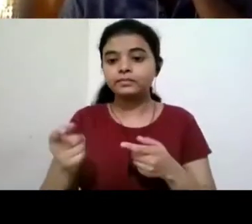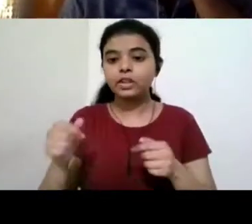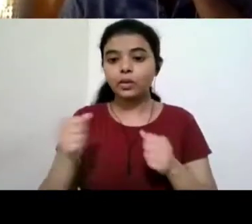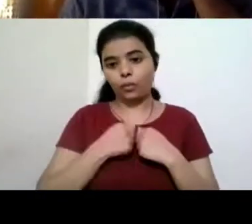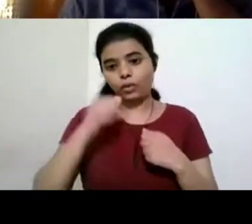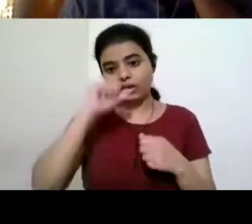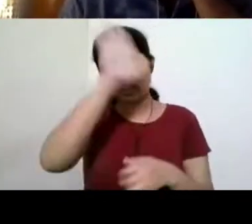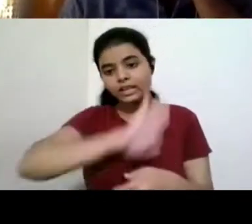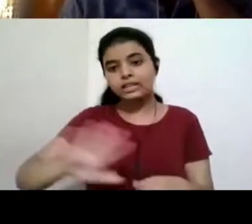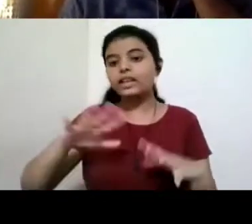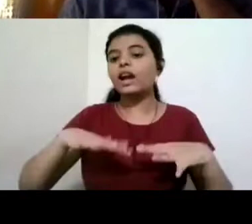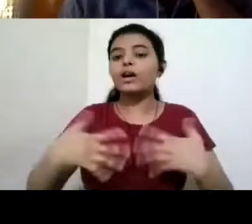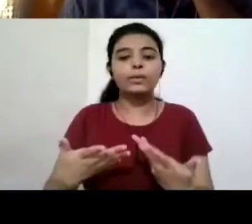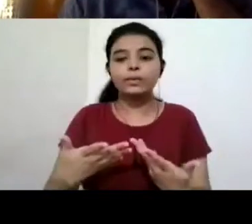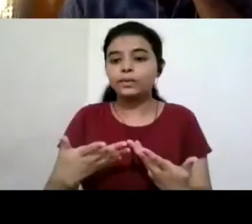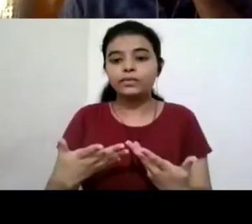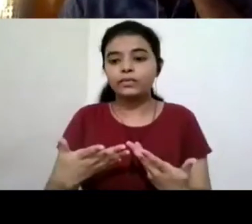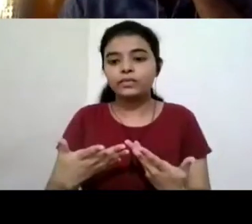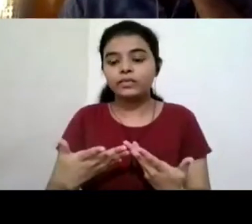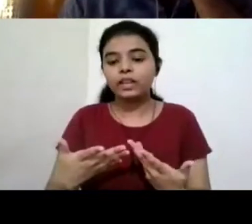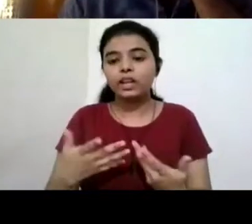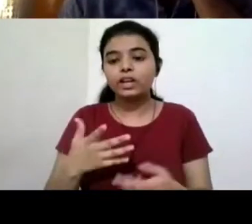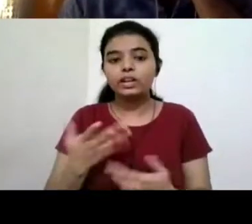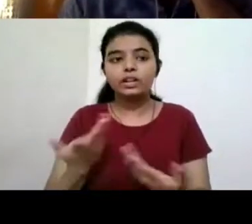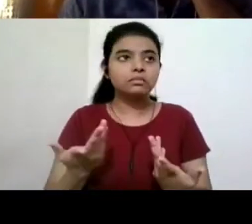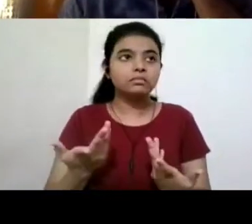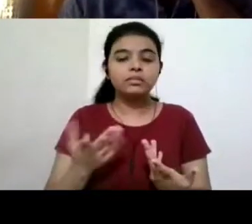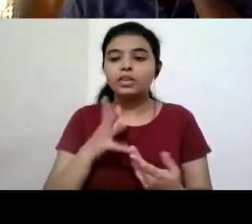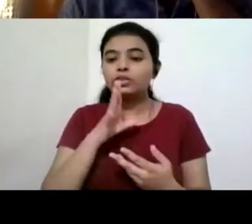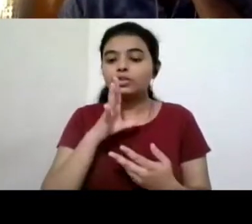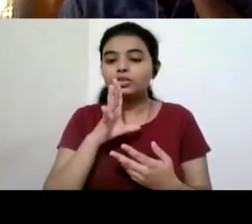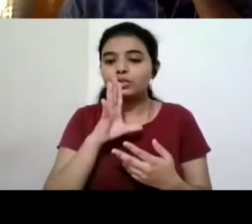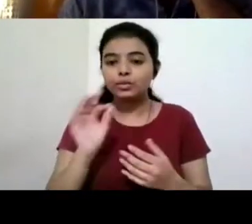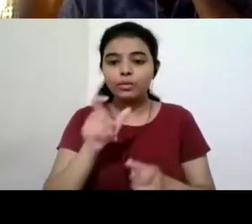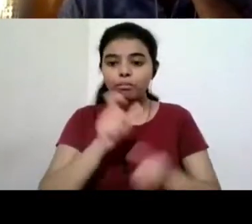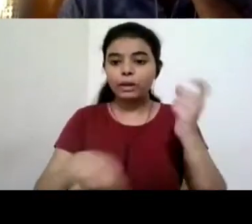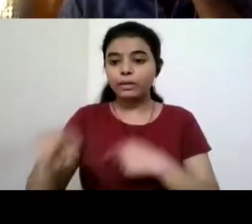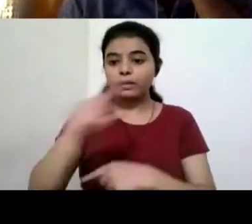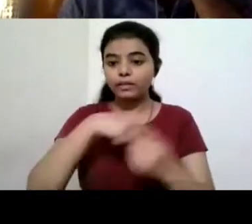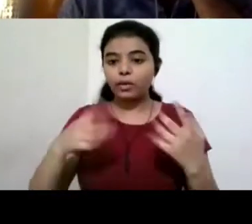country, we don't really give any kind of